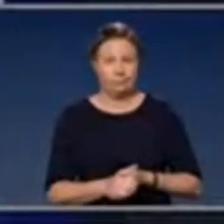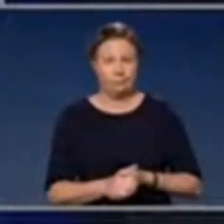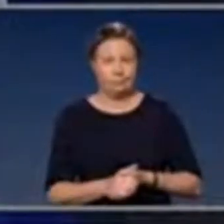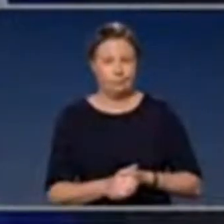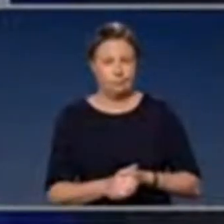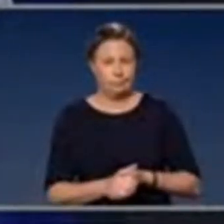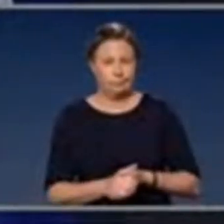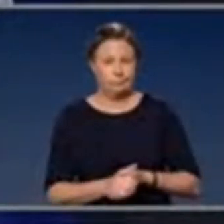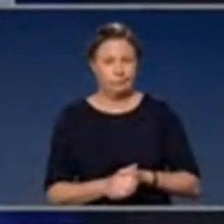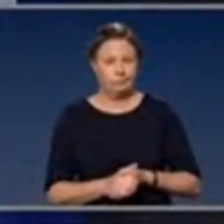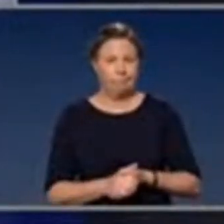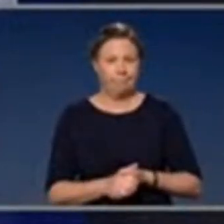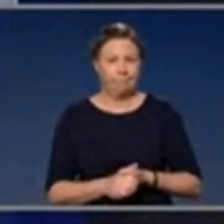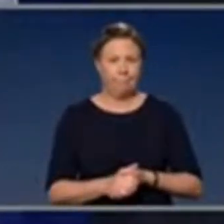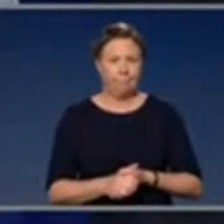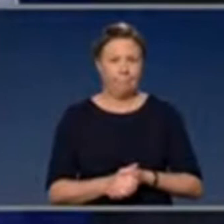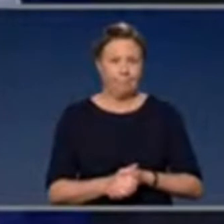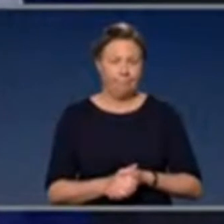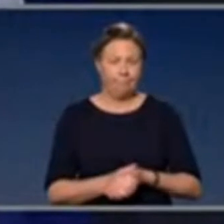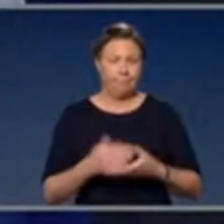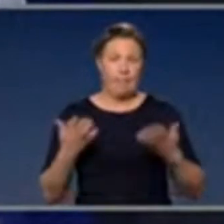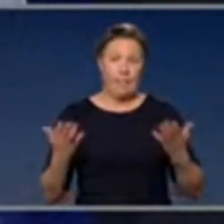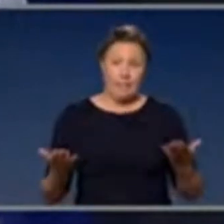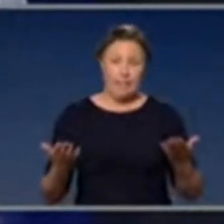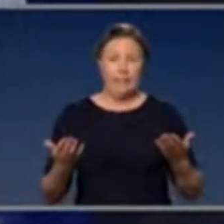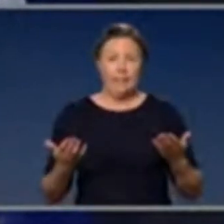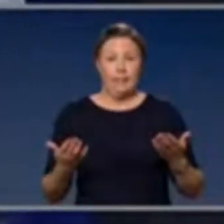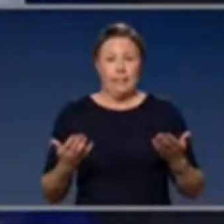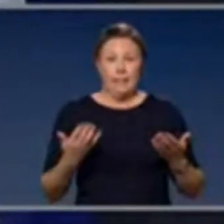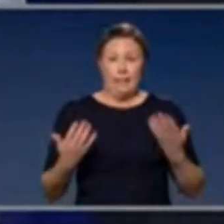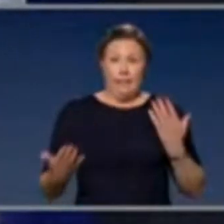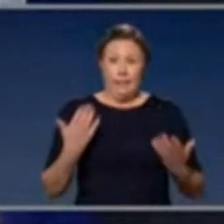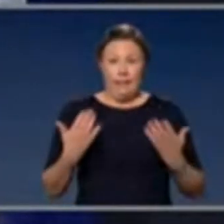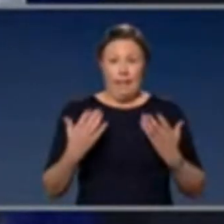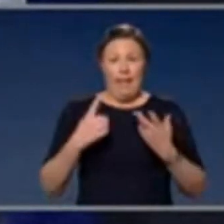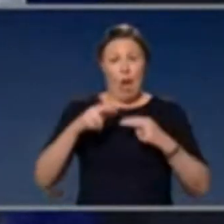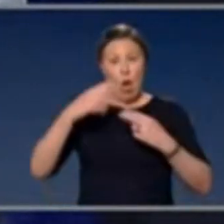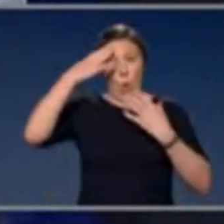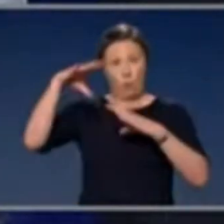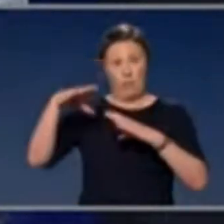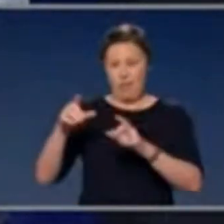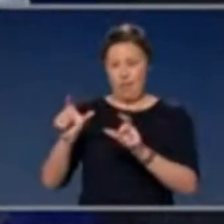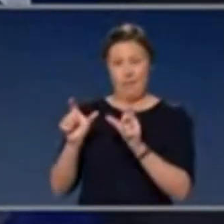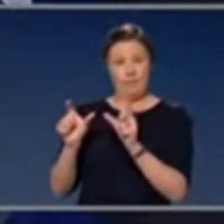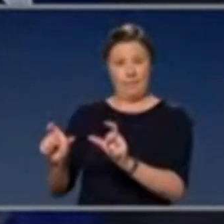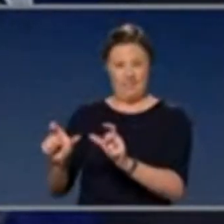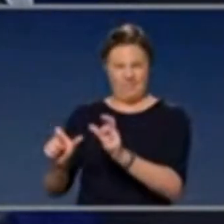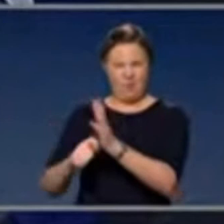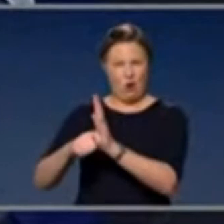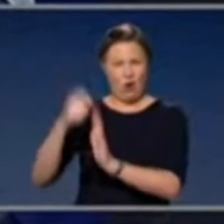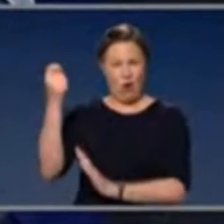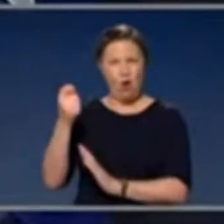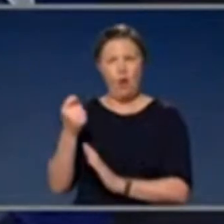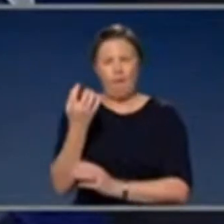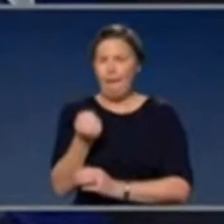state. Right now, when you're looking at to manage the risk in quarantine, I agree,